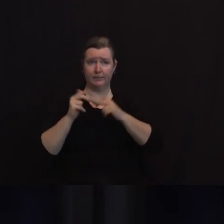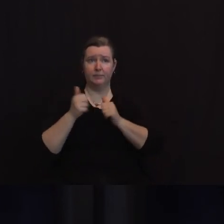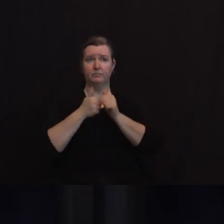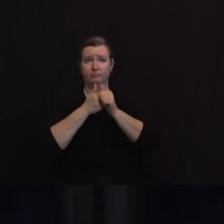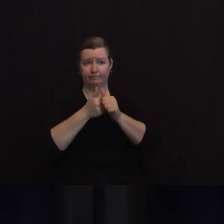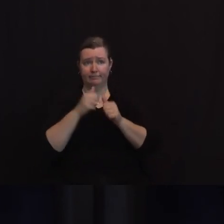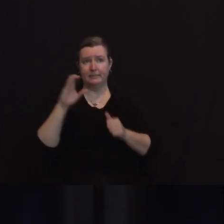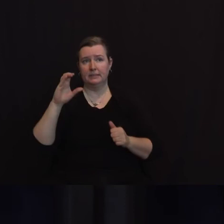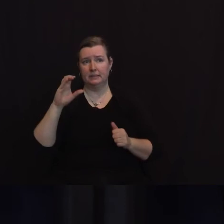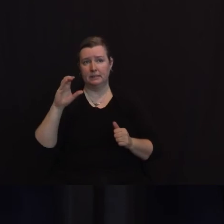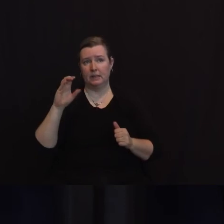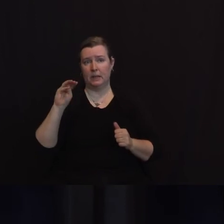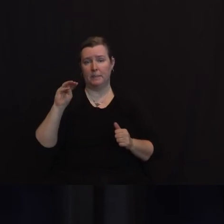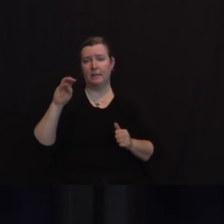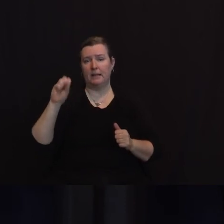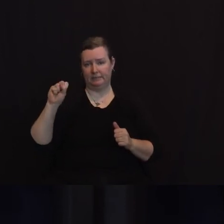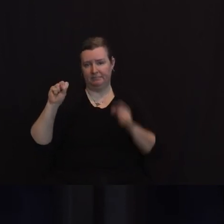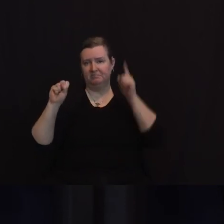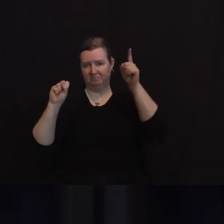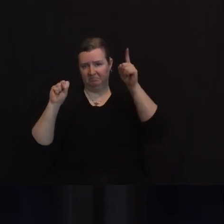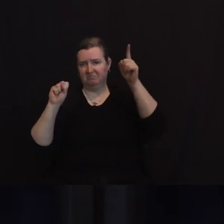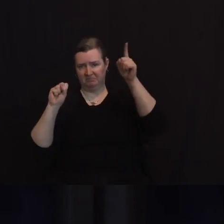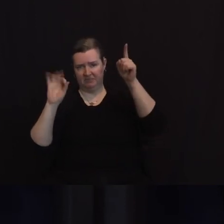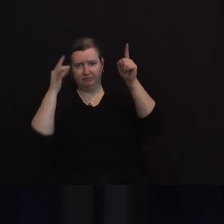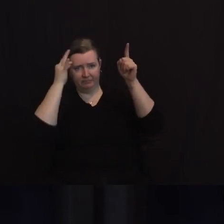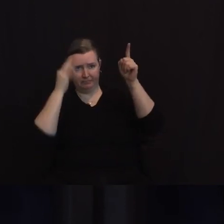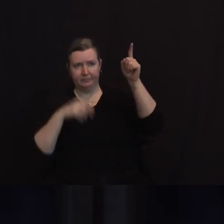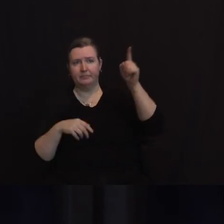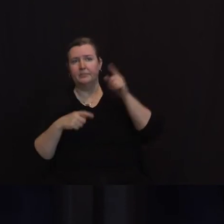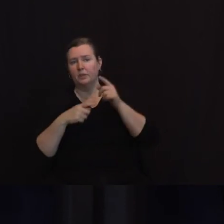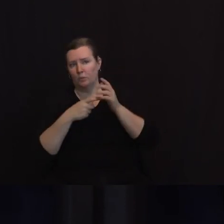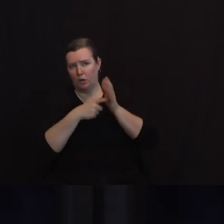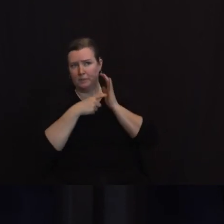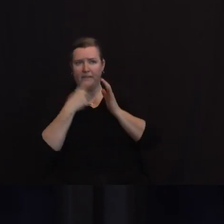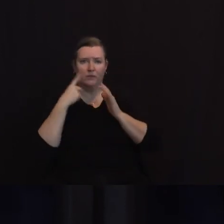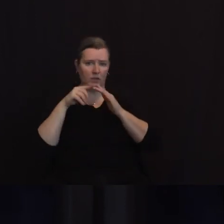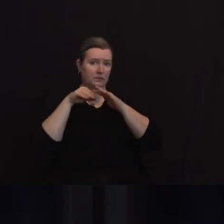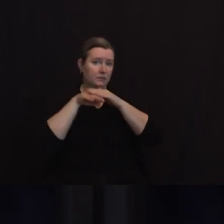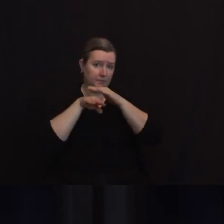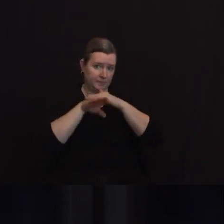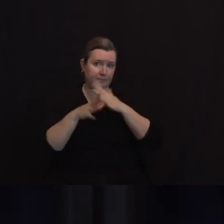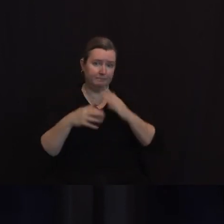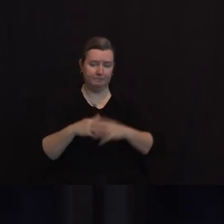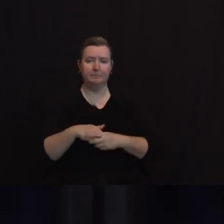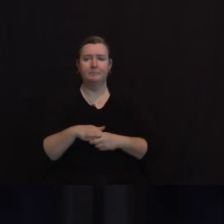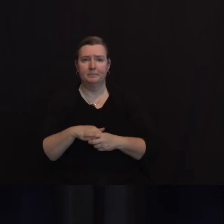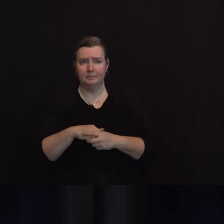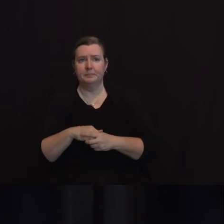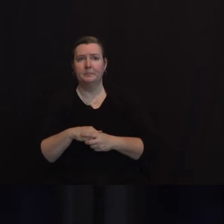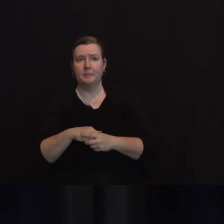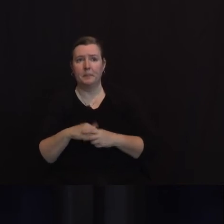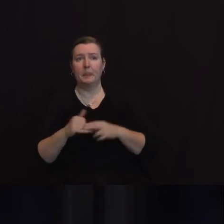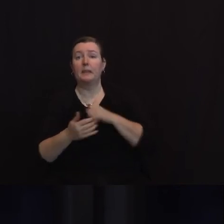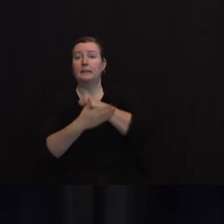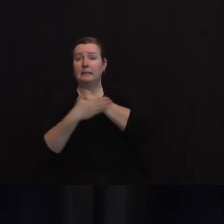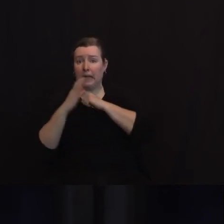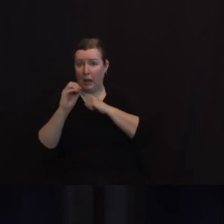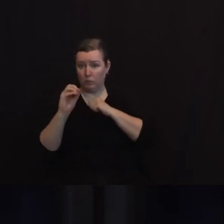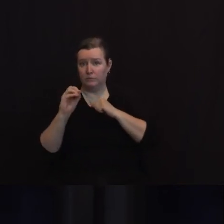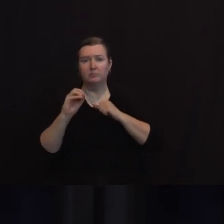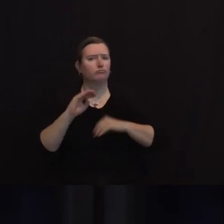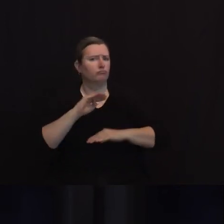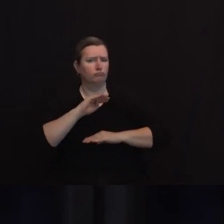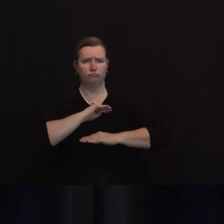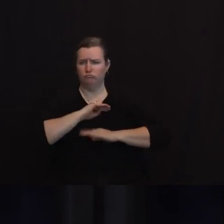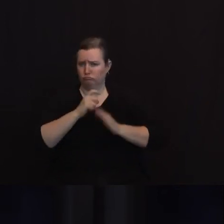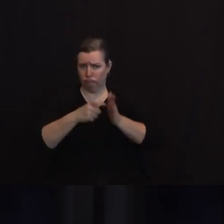indoor visitation. The counties where facilities have met the requirements to allow for indoor, yet socially